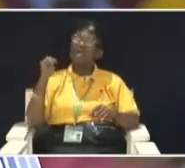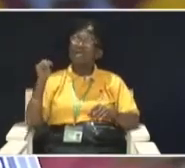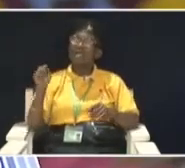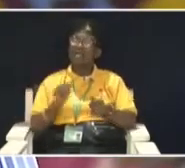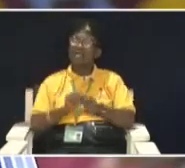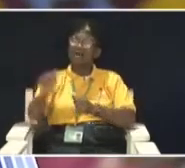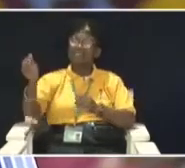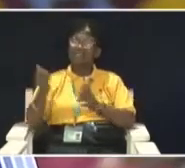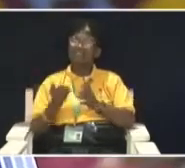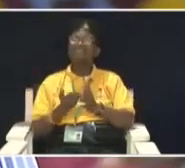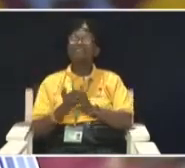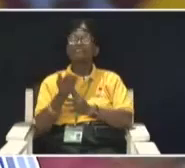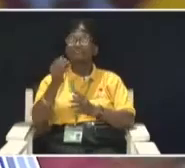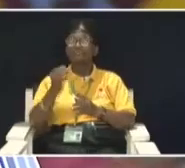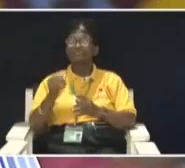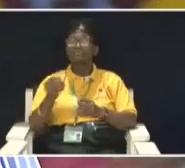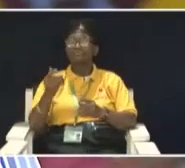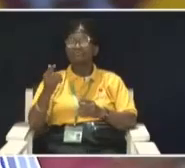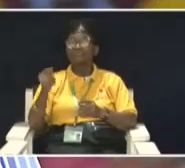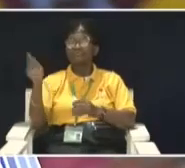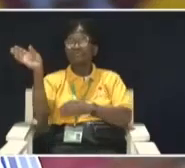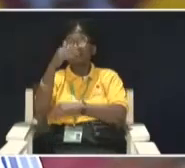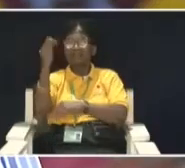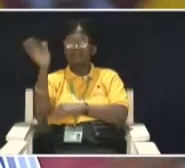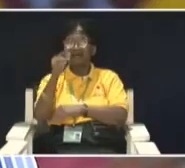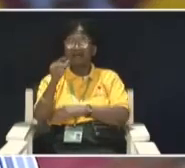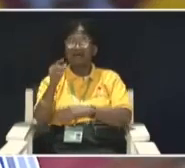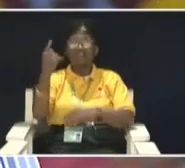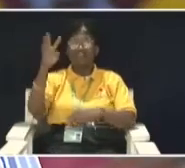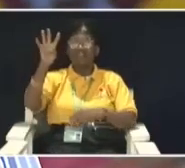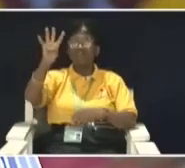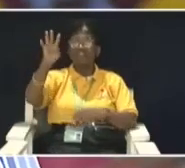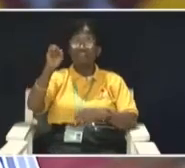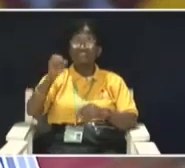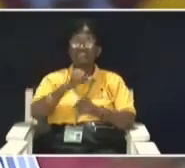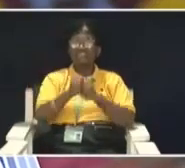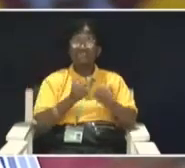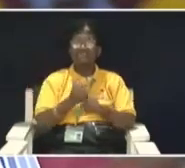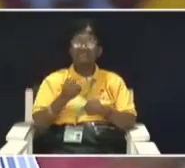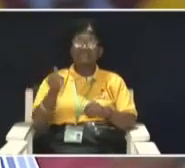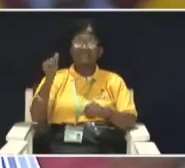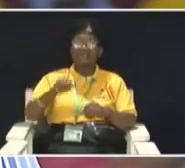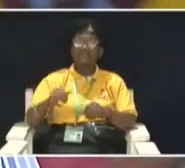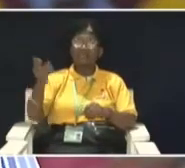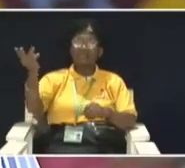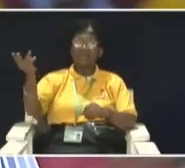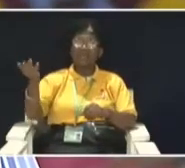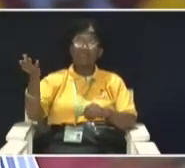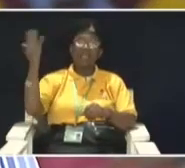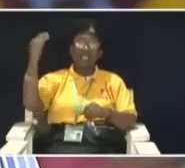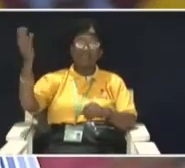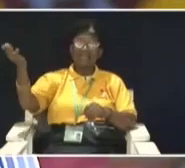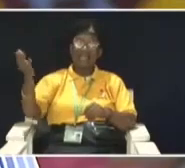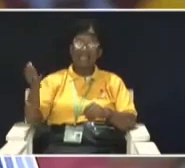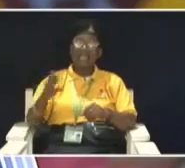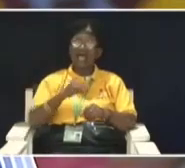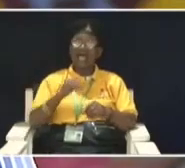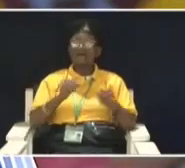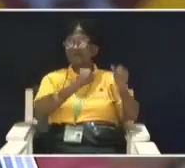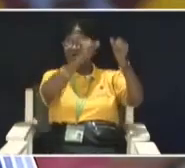the 40 years they were there, the Almighty God saw to it that their clothes didn't wear